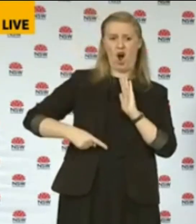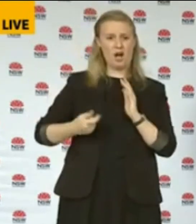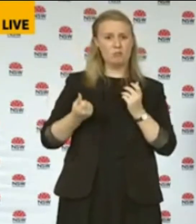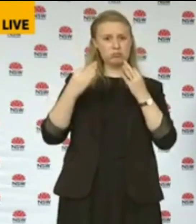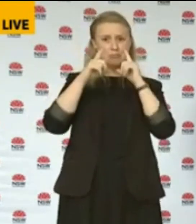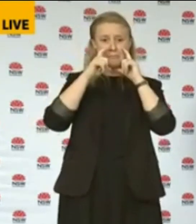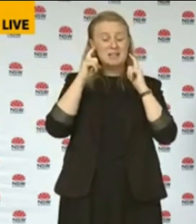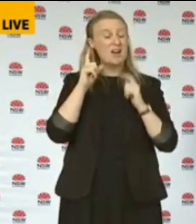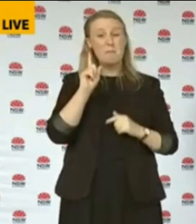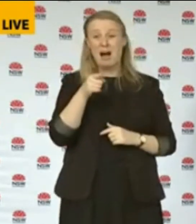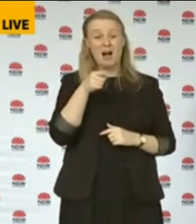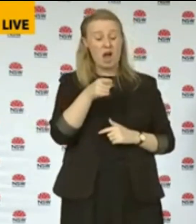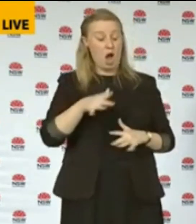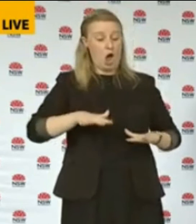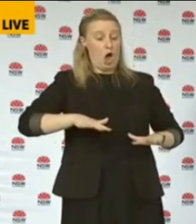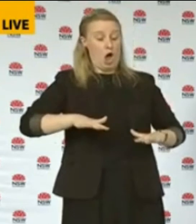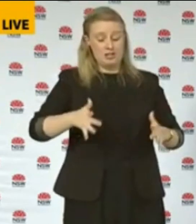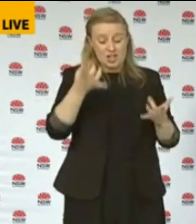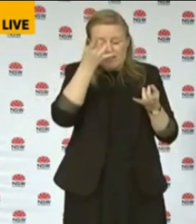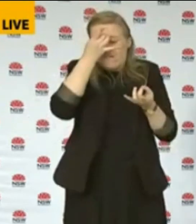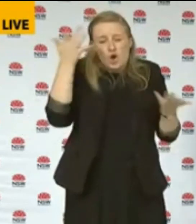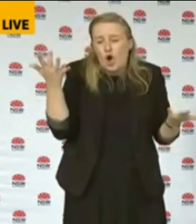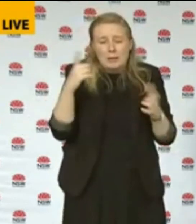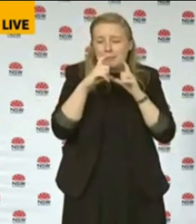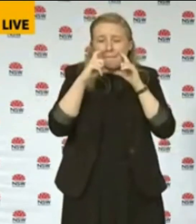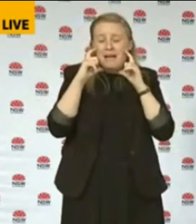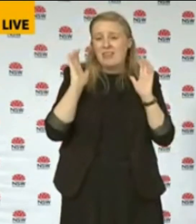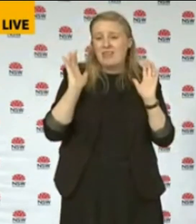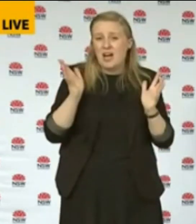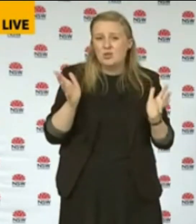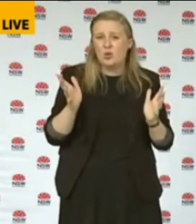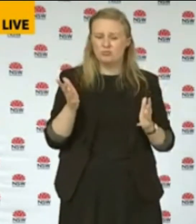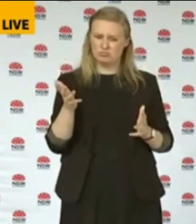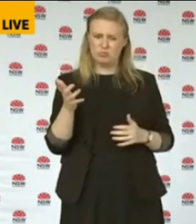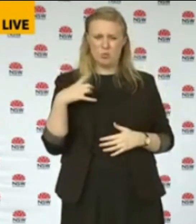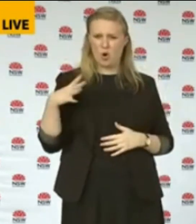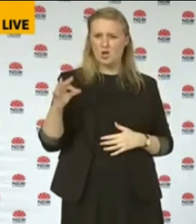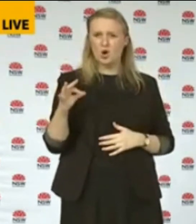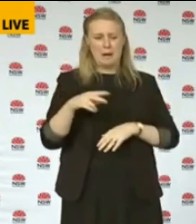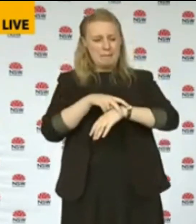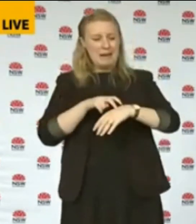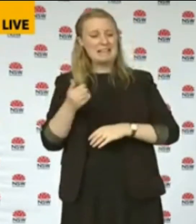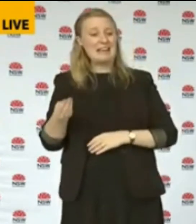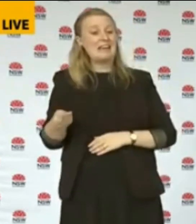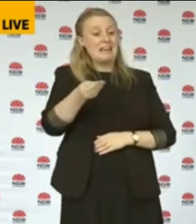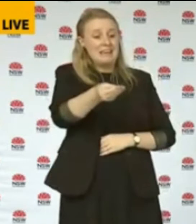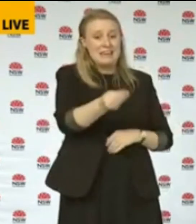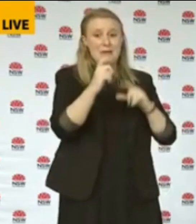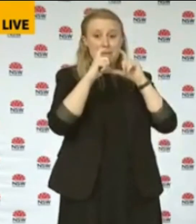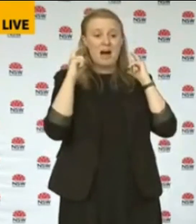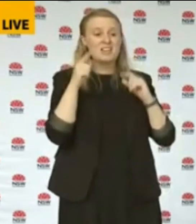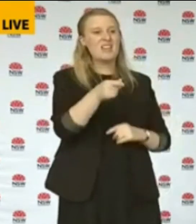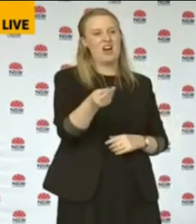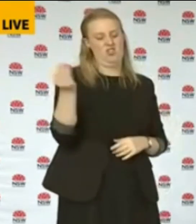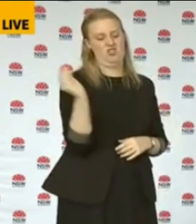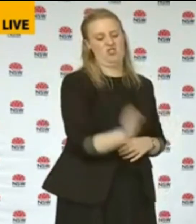situation saying more prudent for an officer to hand a person a mask and then if they don't put it on, fine them? Look, there have been a lot of efforts to hand out